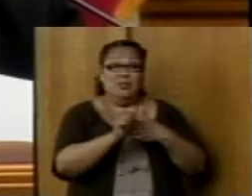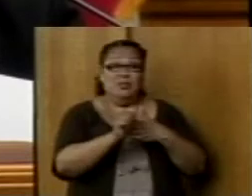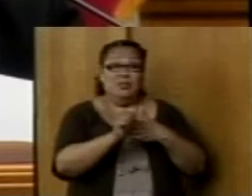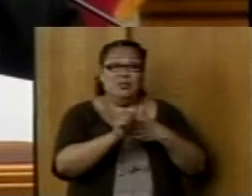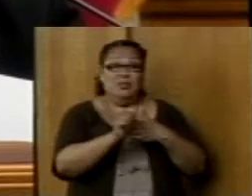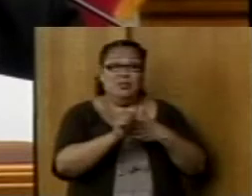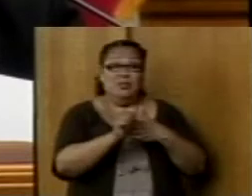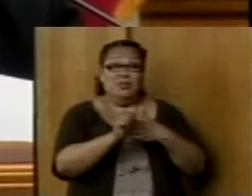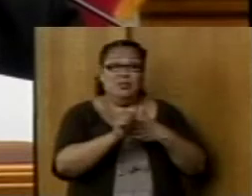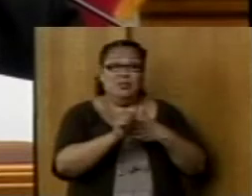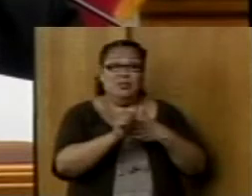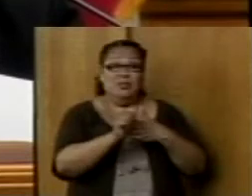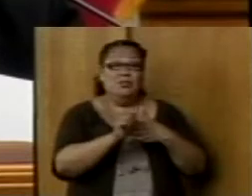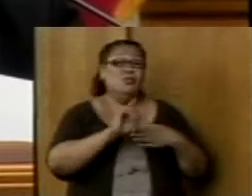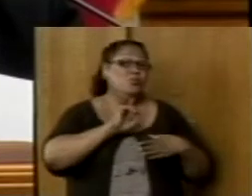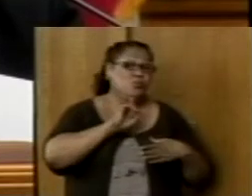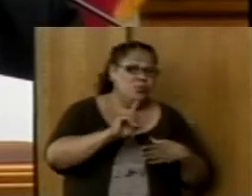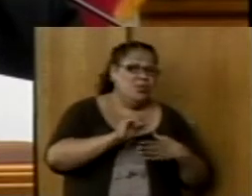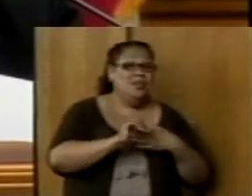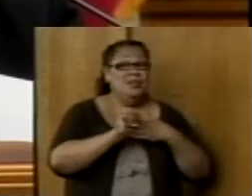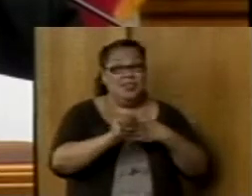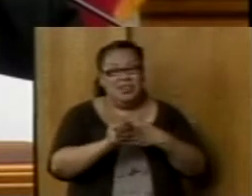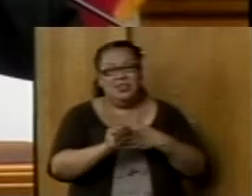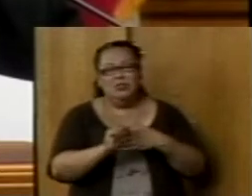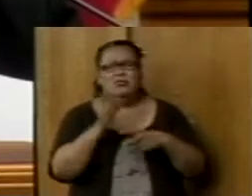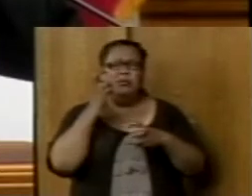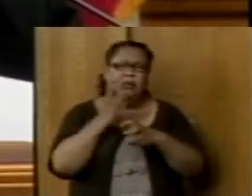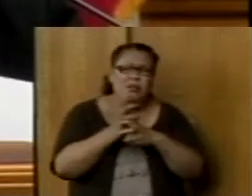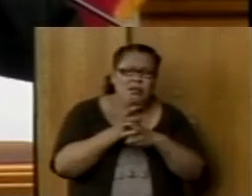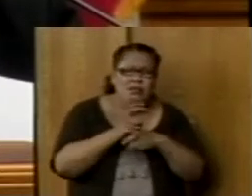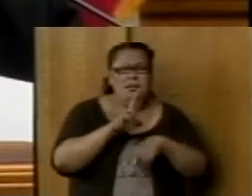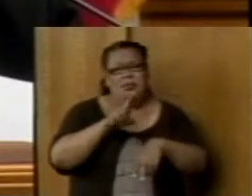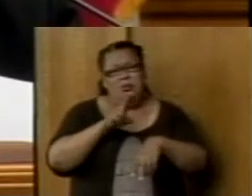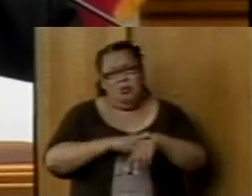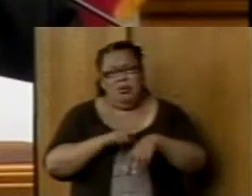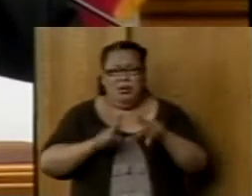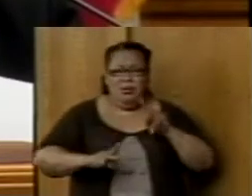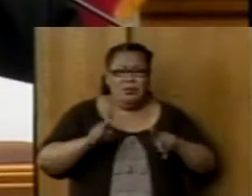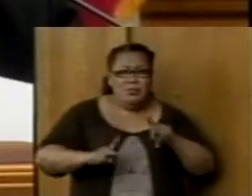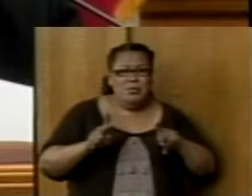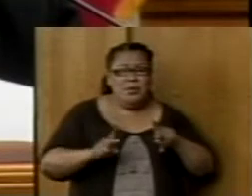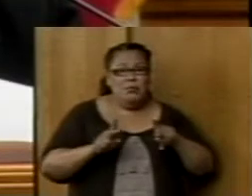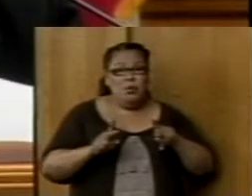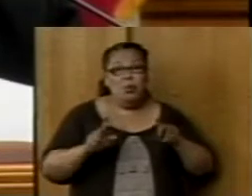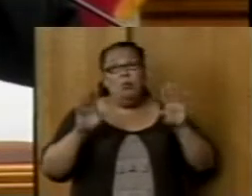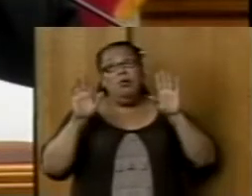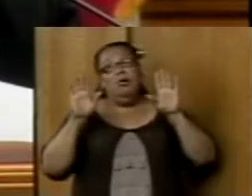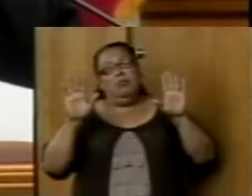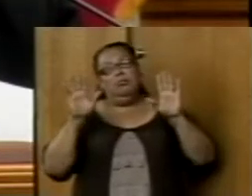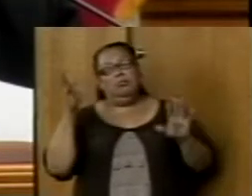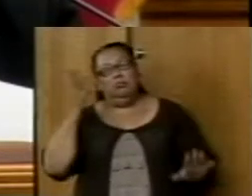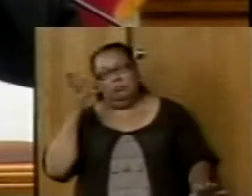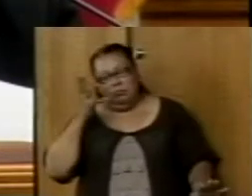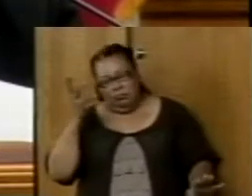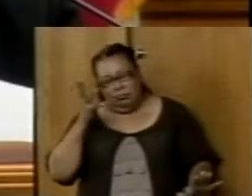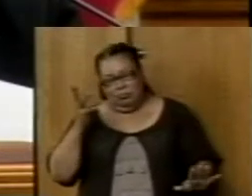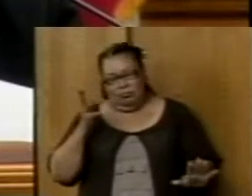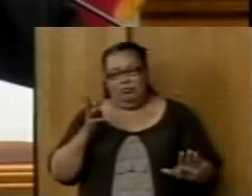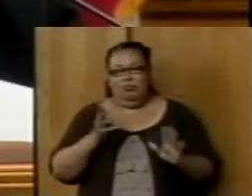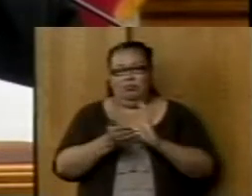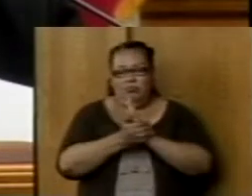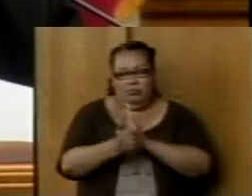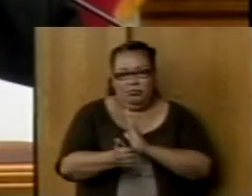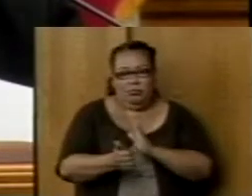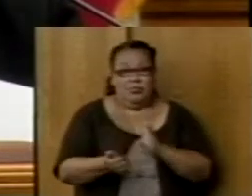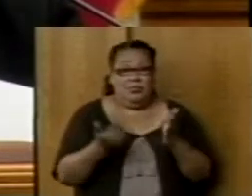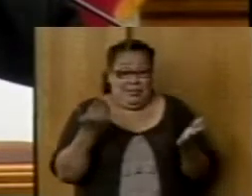leader. Leaders are ordinary people with extraordinary determinations. And truly, you